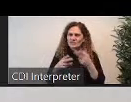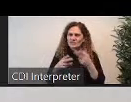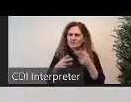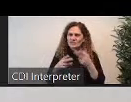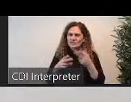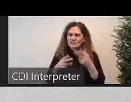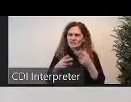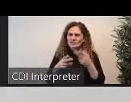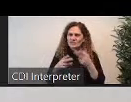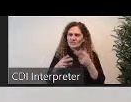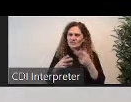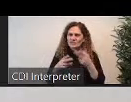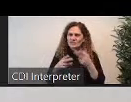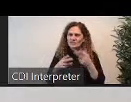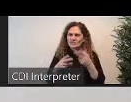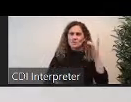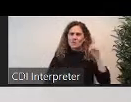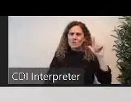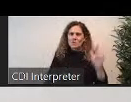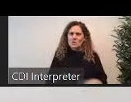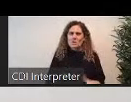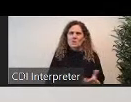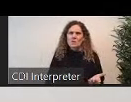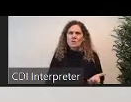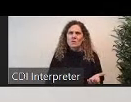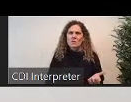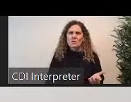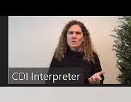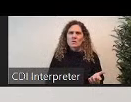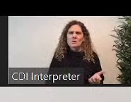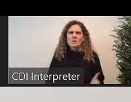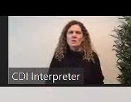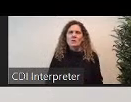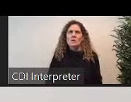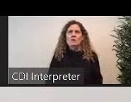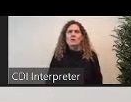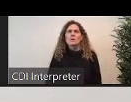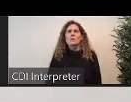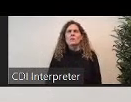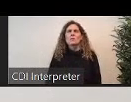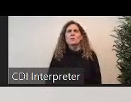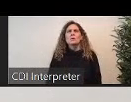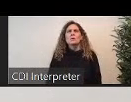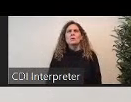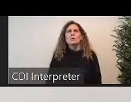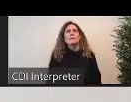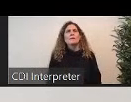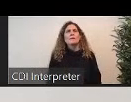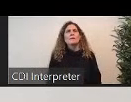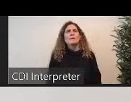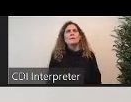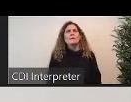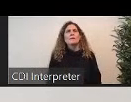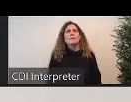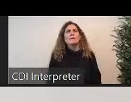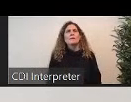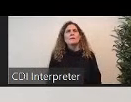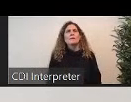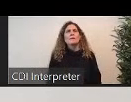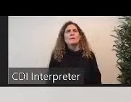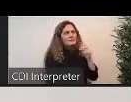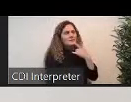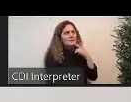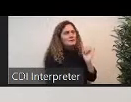Sure, I'll jump in first. So I think it's multifactorial, certainly. I think one of the main contributors is that we see this downtrend